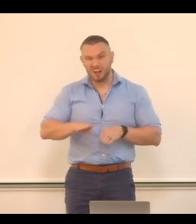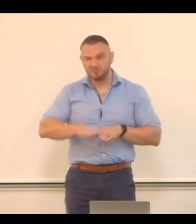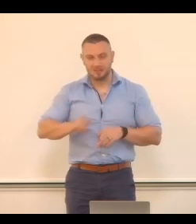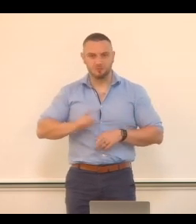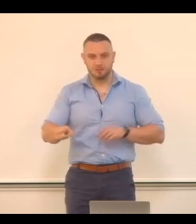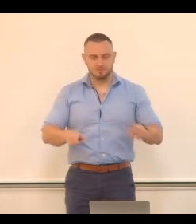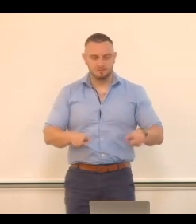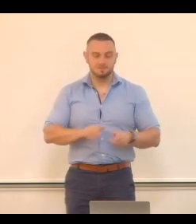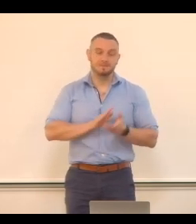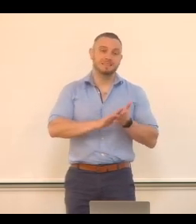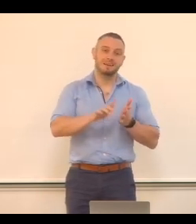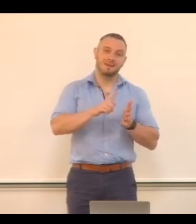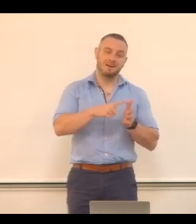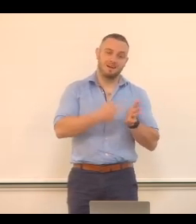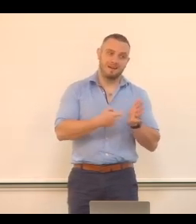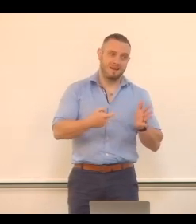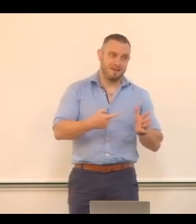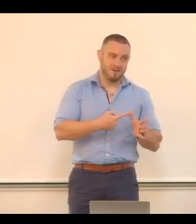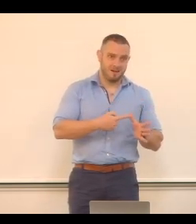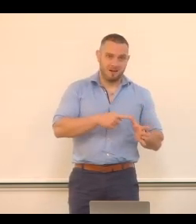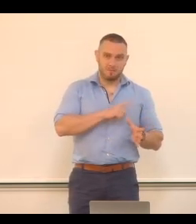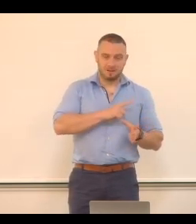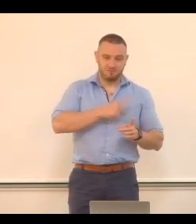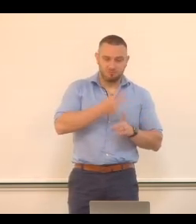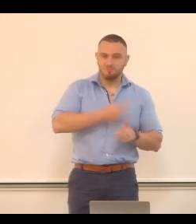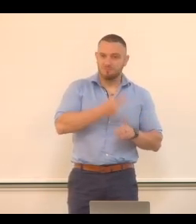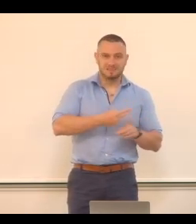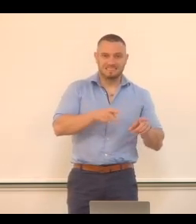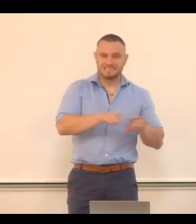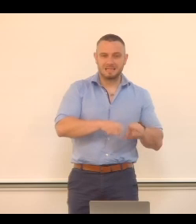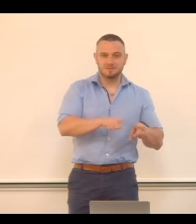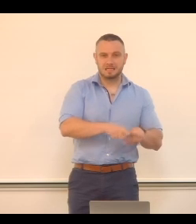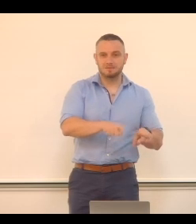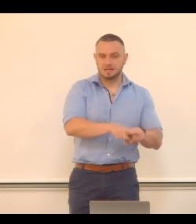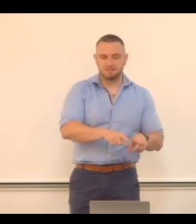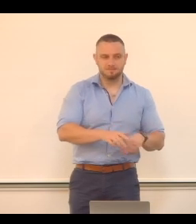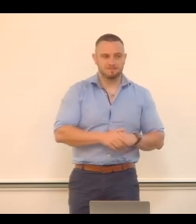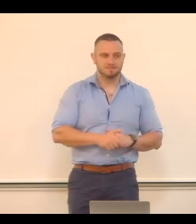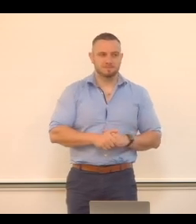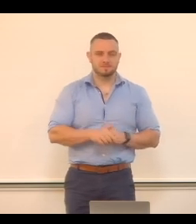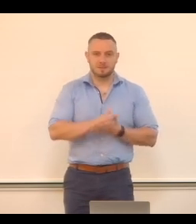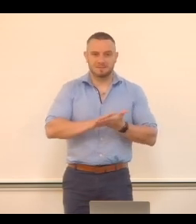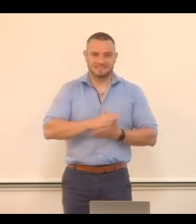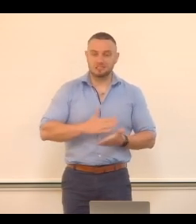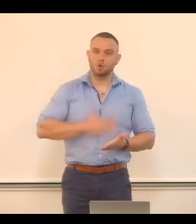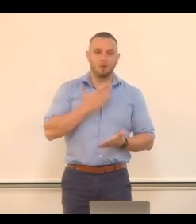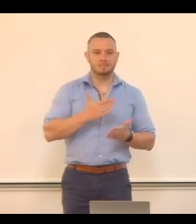Unfortunately, HERA, since they repeat the same science a lot of times from mission to mission, they don't want